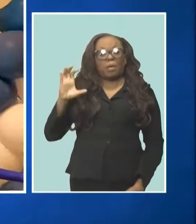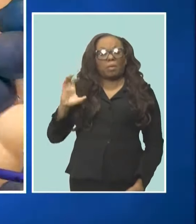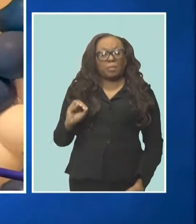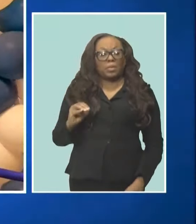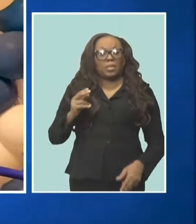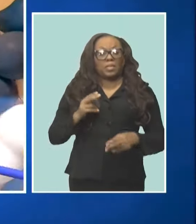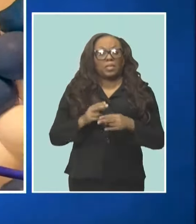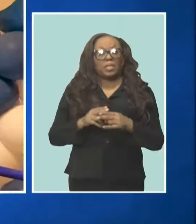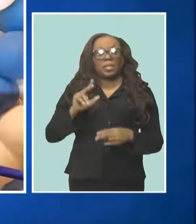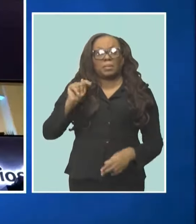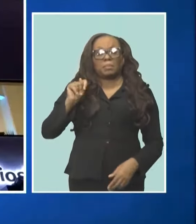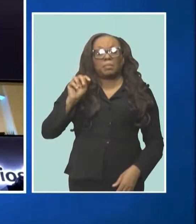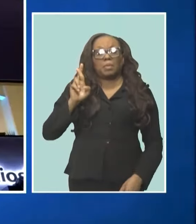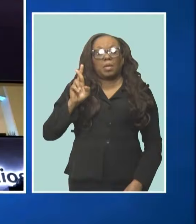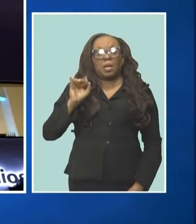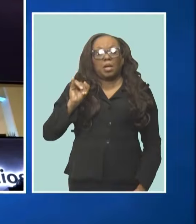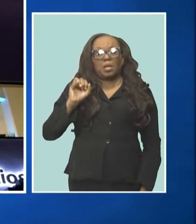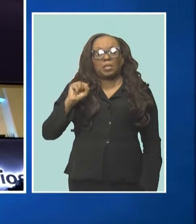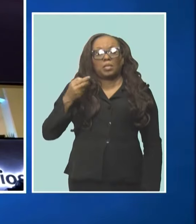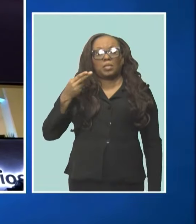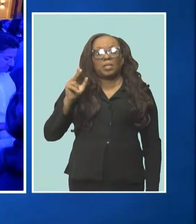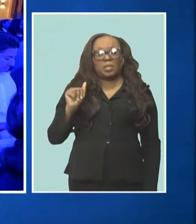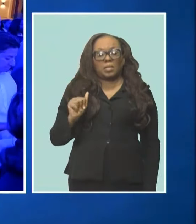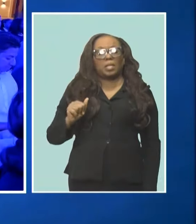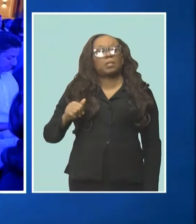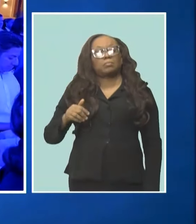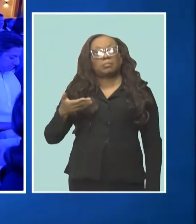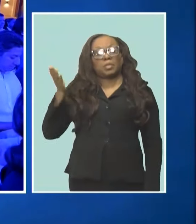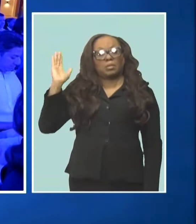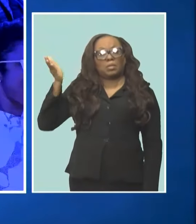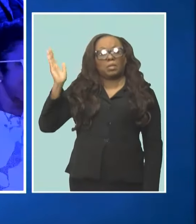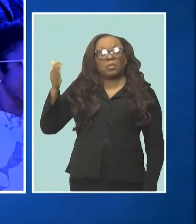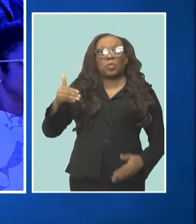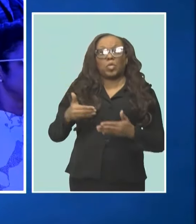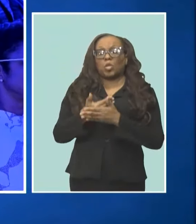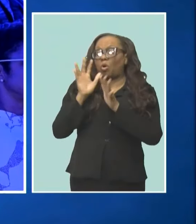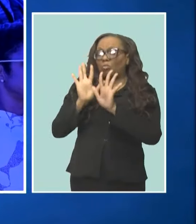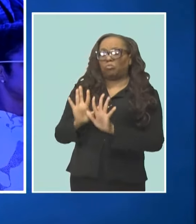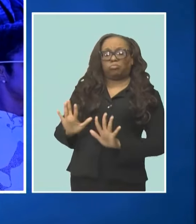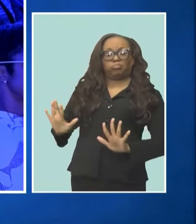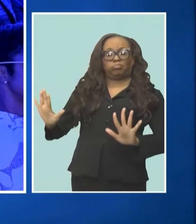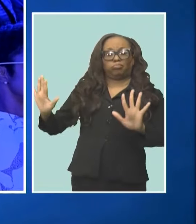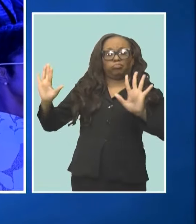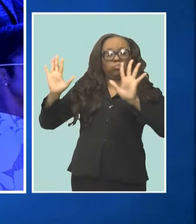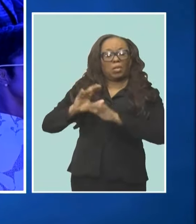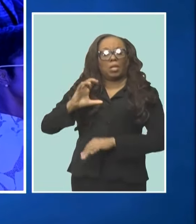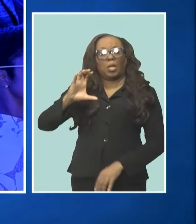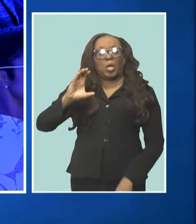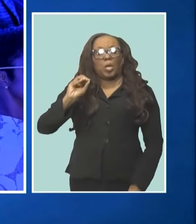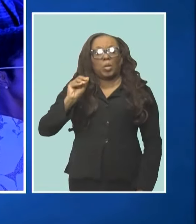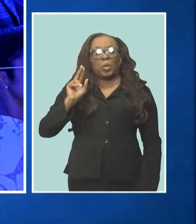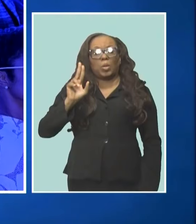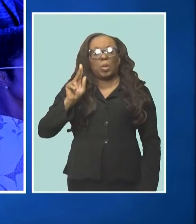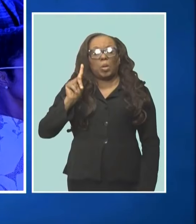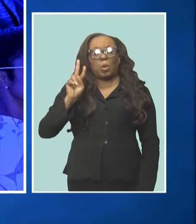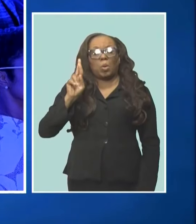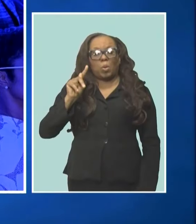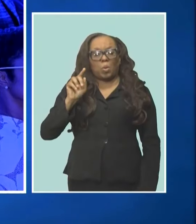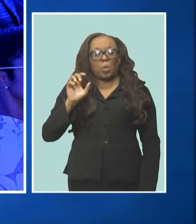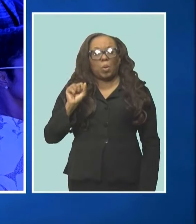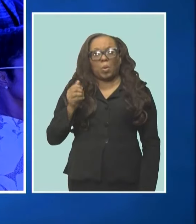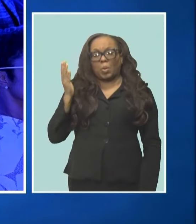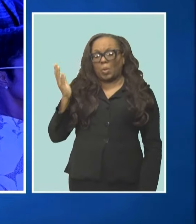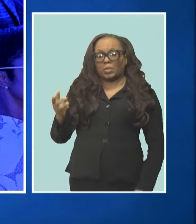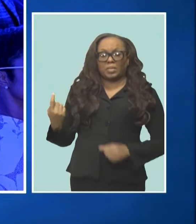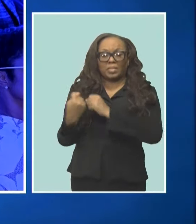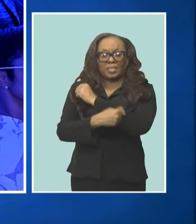the official launch ceremony of the new 20,000 square foot Courts Welches superstore at W